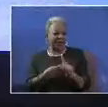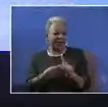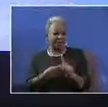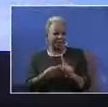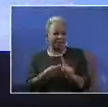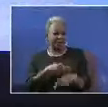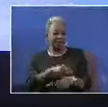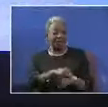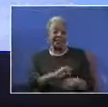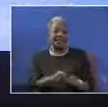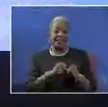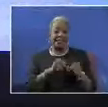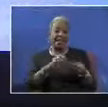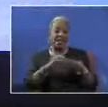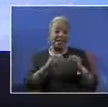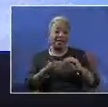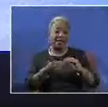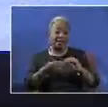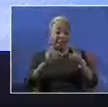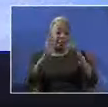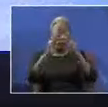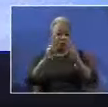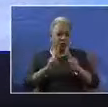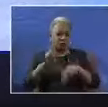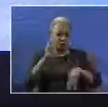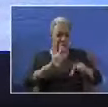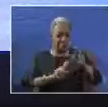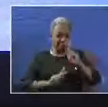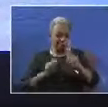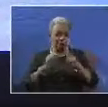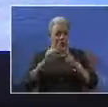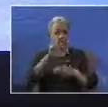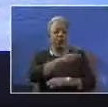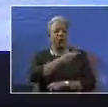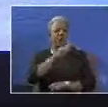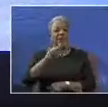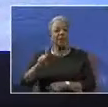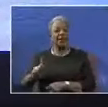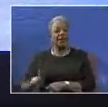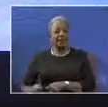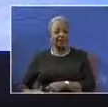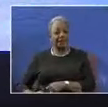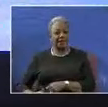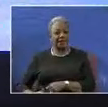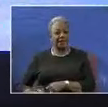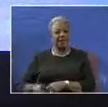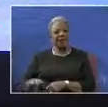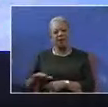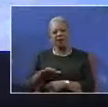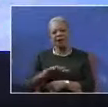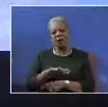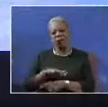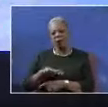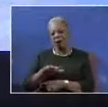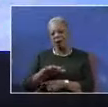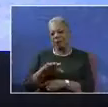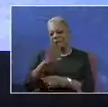Joab gave the number of the registration of the people to the king. And there were in Israel